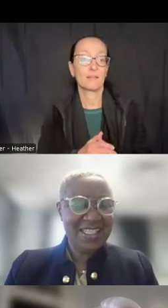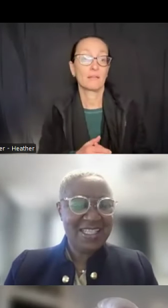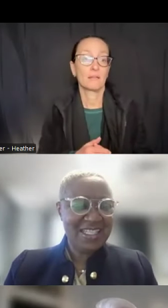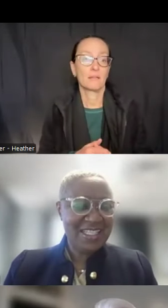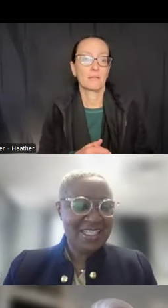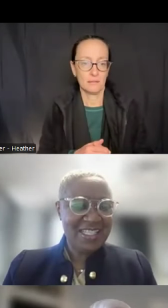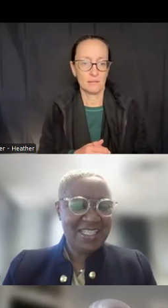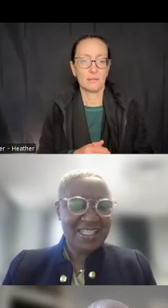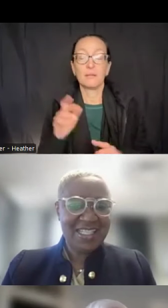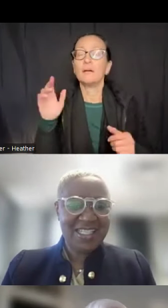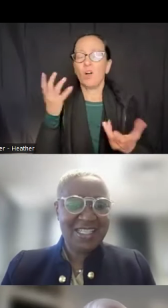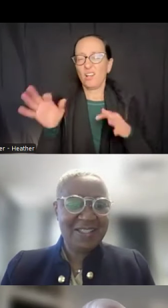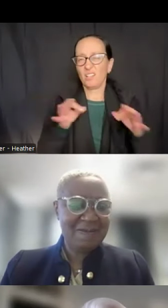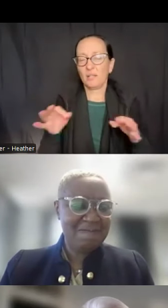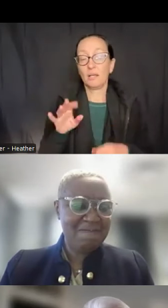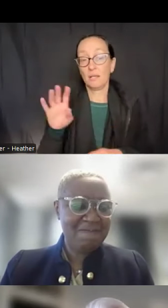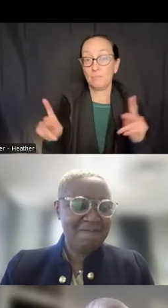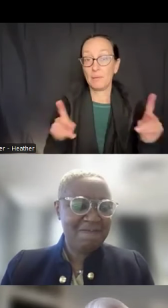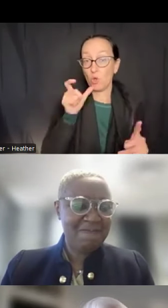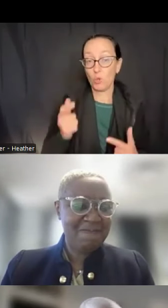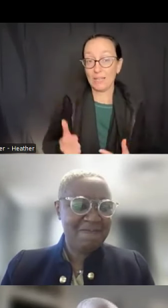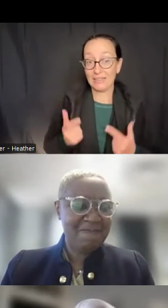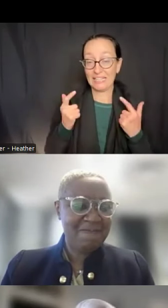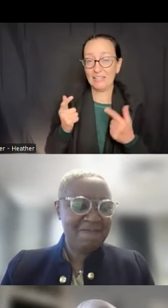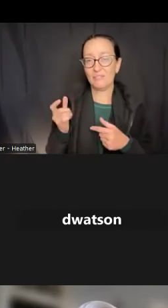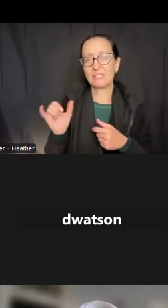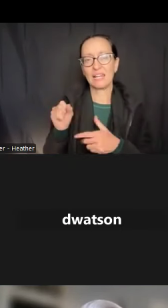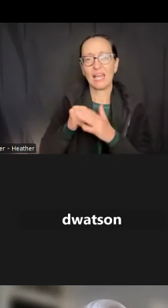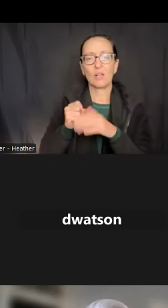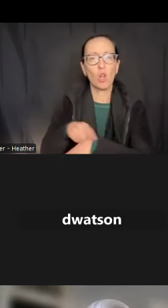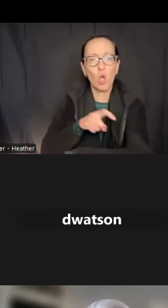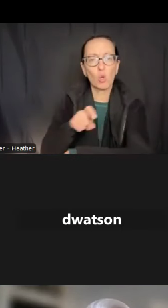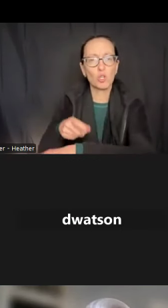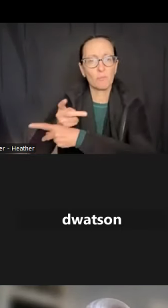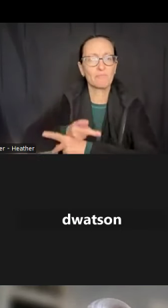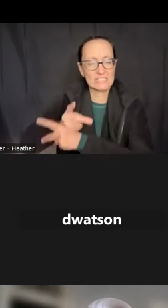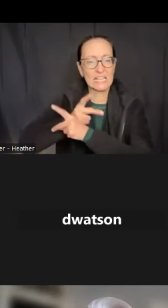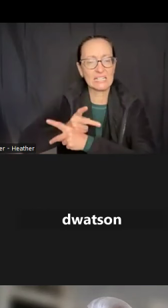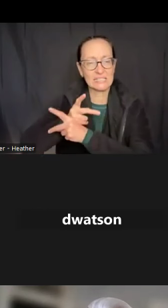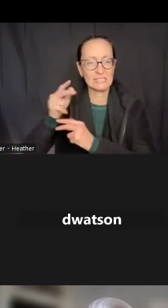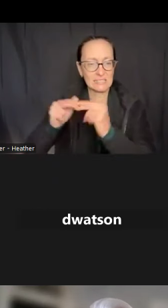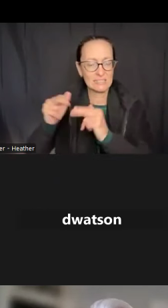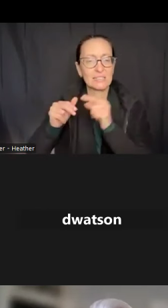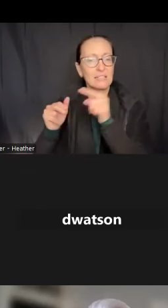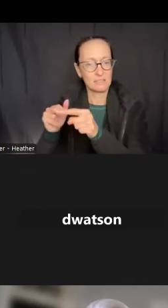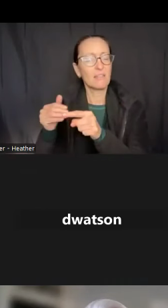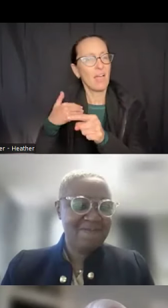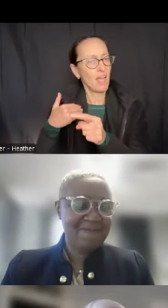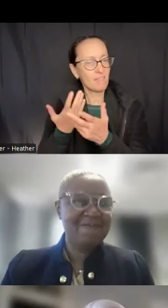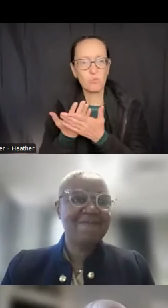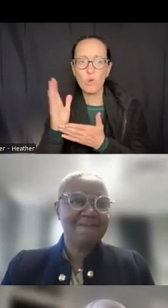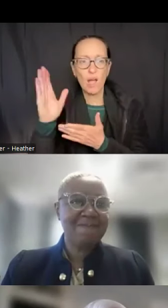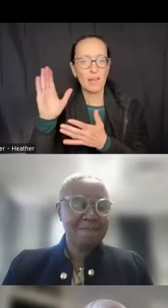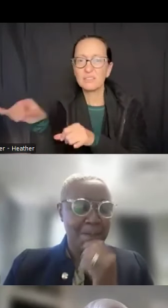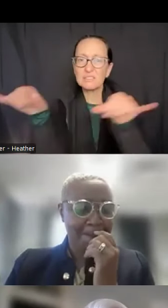who live in institutions have the same basic rights of people who live in the community. You still have the right to live and work in the most integrated